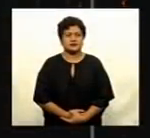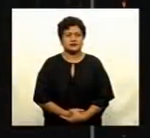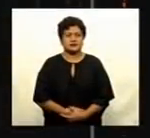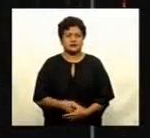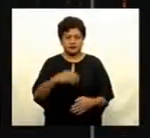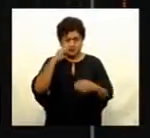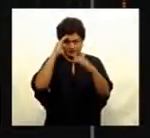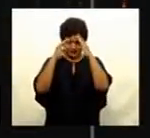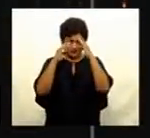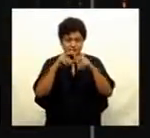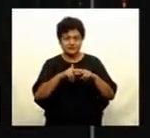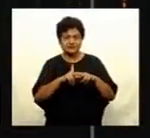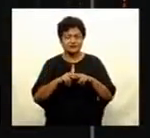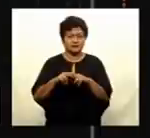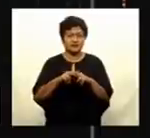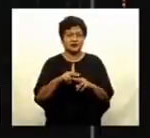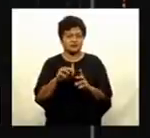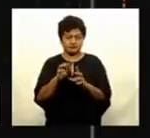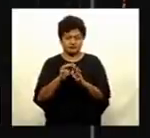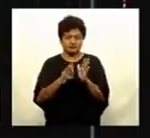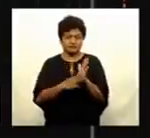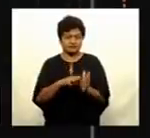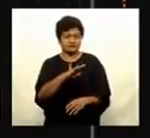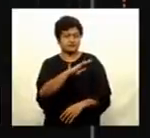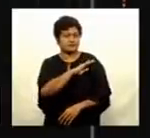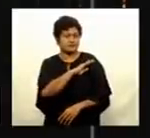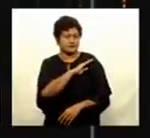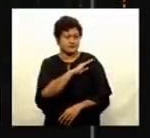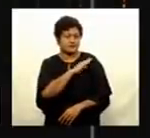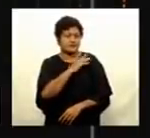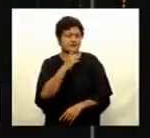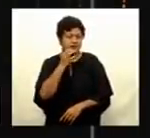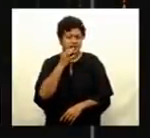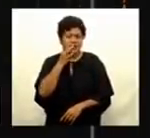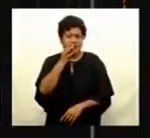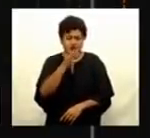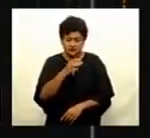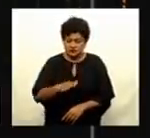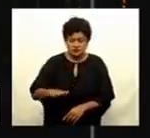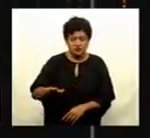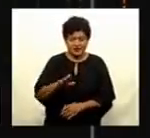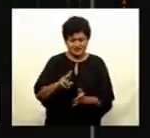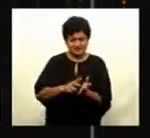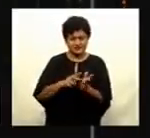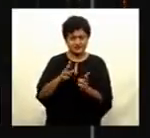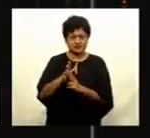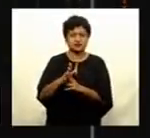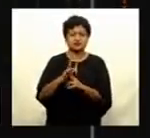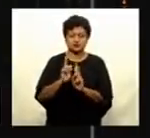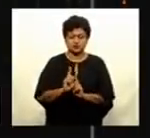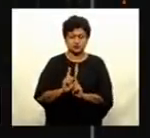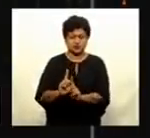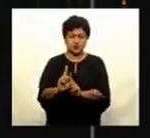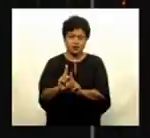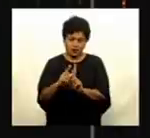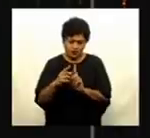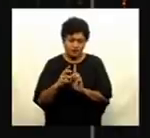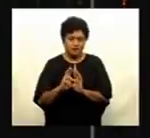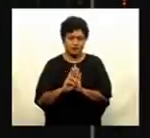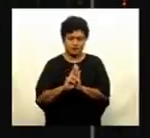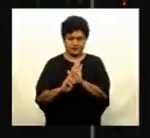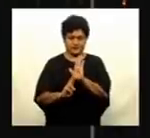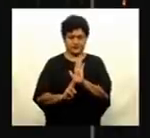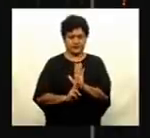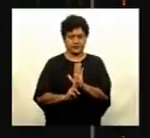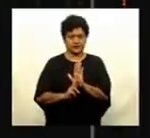Ulunaka, Fiji. Prime Minister Voreqe Bainimarama is calling on Itoke villages to maintain strict COVID-19 lockdown protocols as the